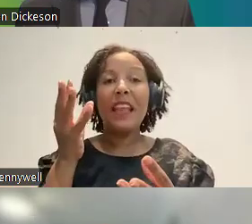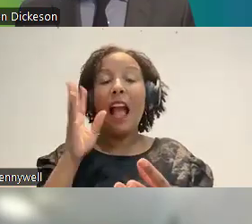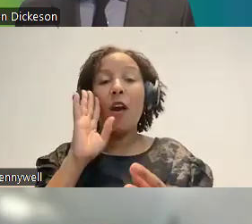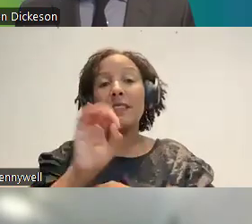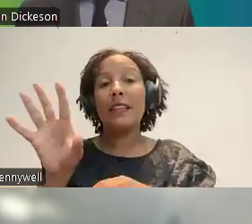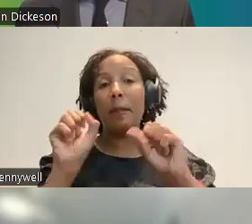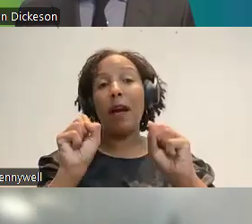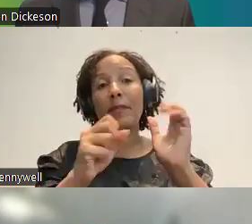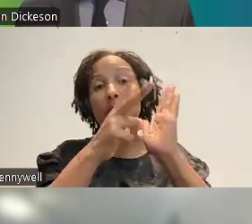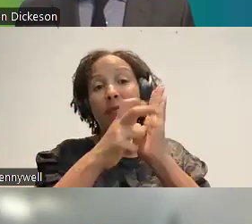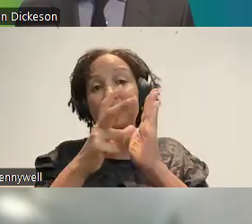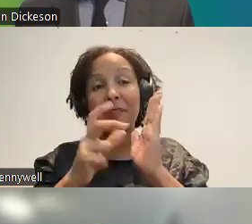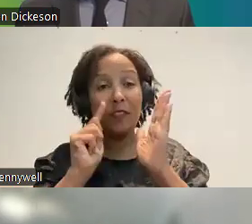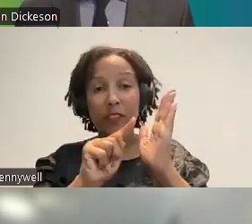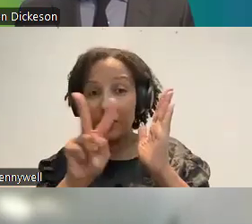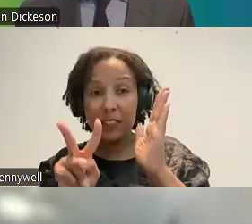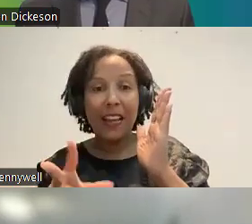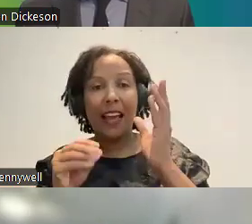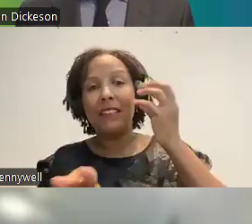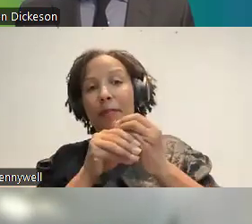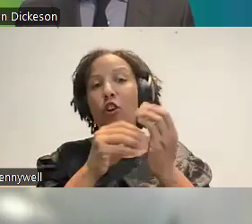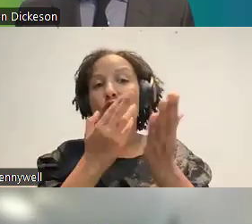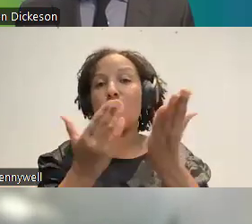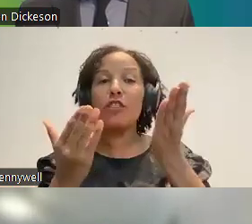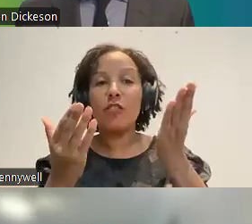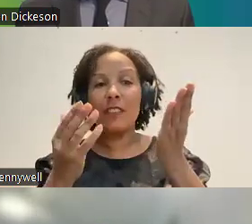supplemental resource guide, and the evaluation